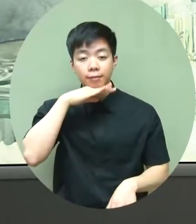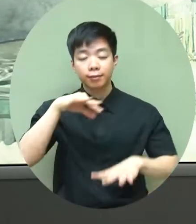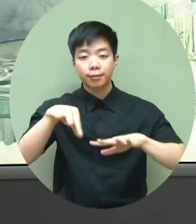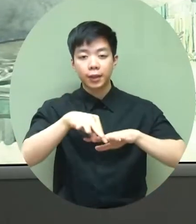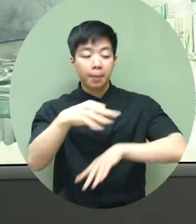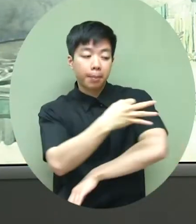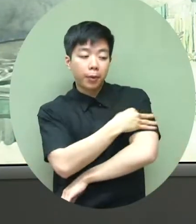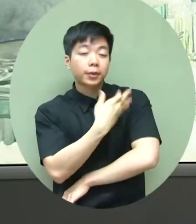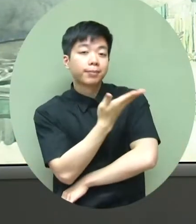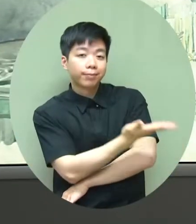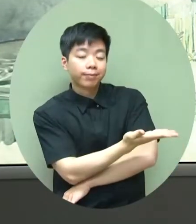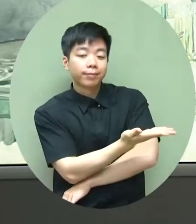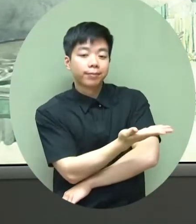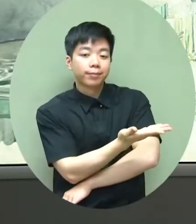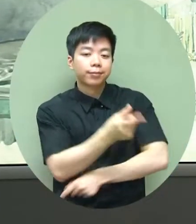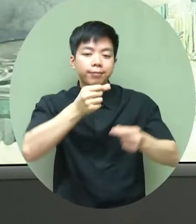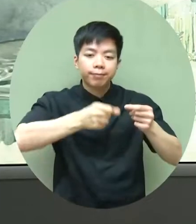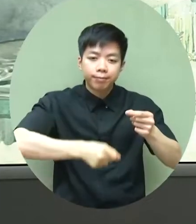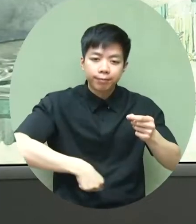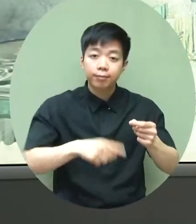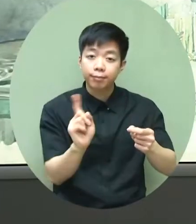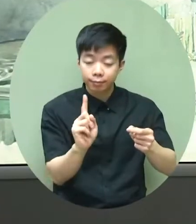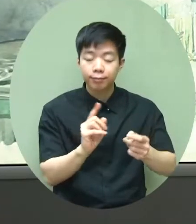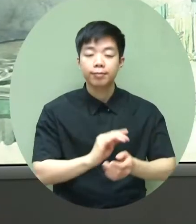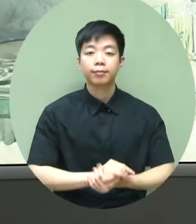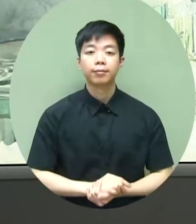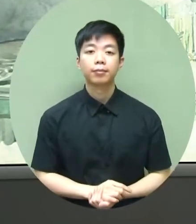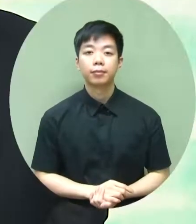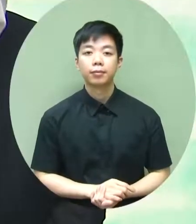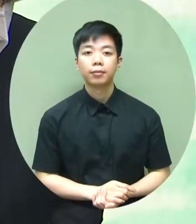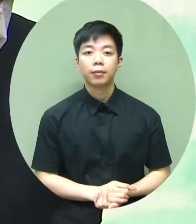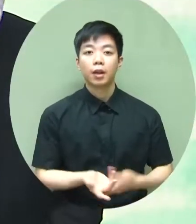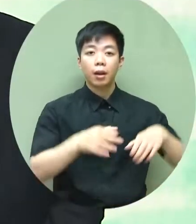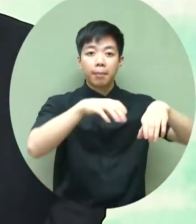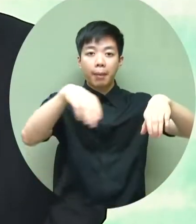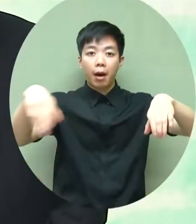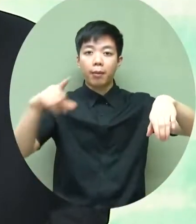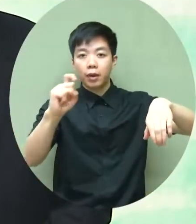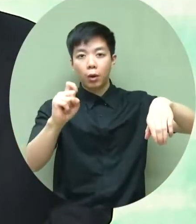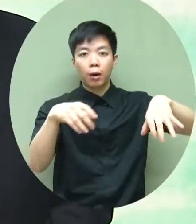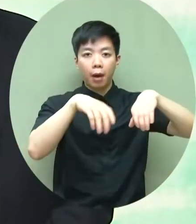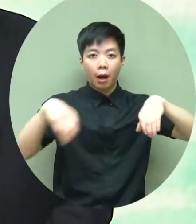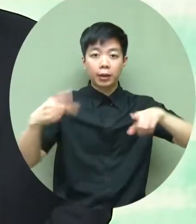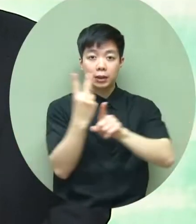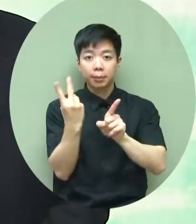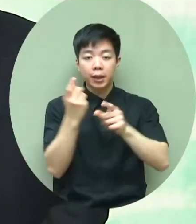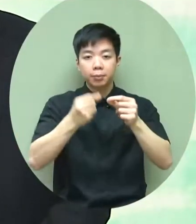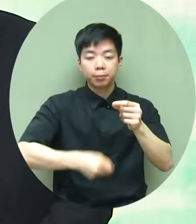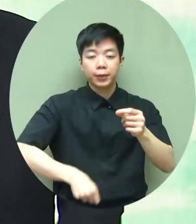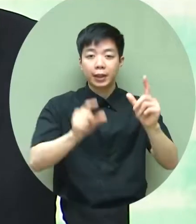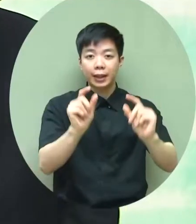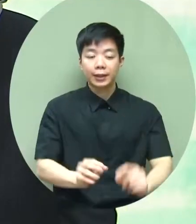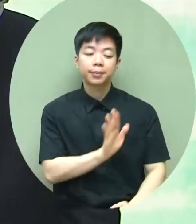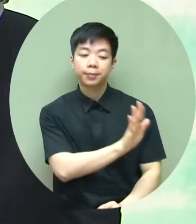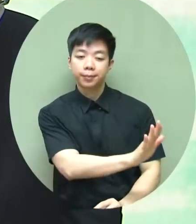had already given an answer. Later on, I will ask Dr. Kam to elaborate more, especially on